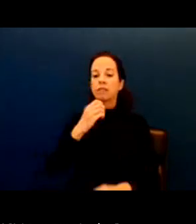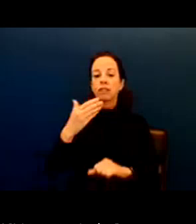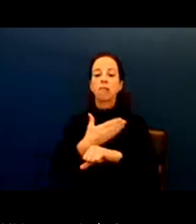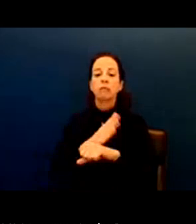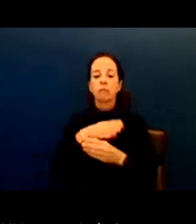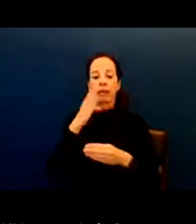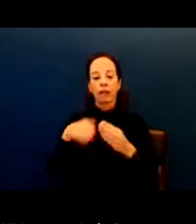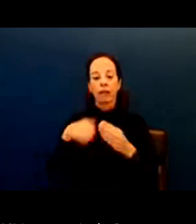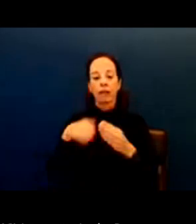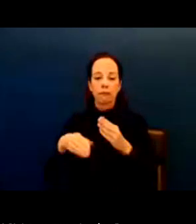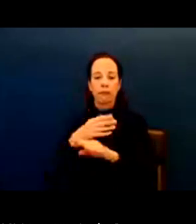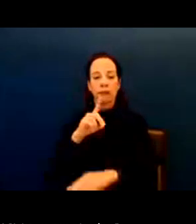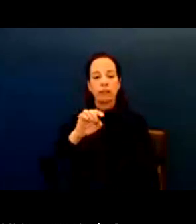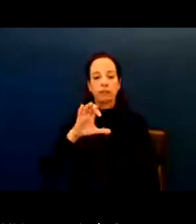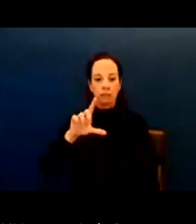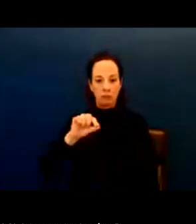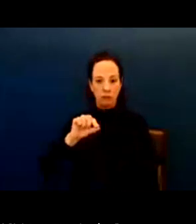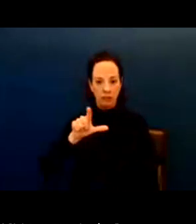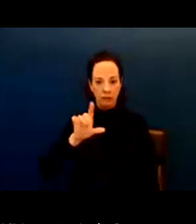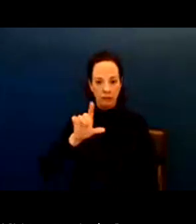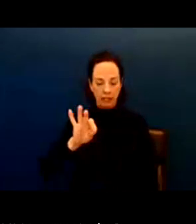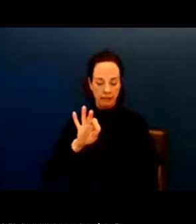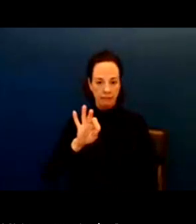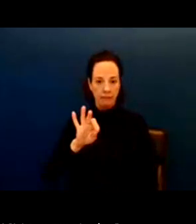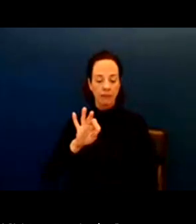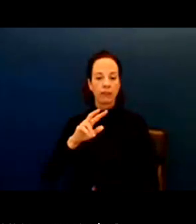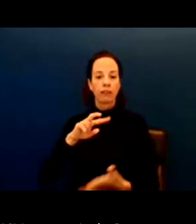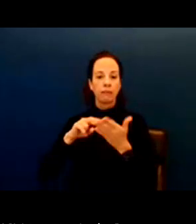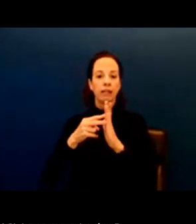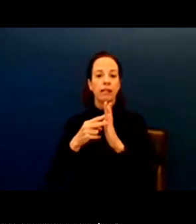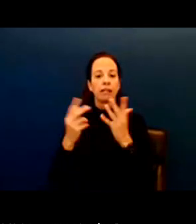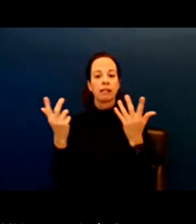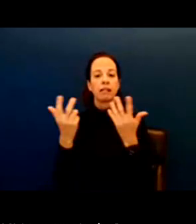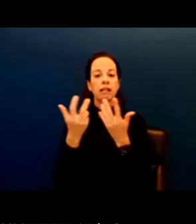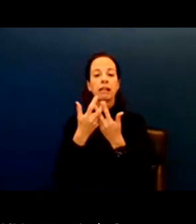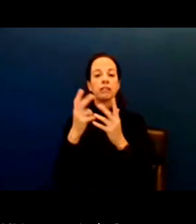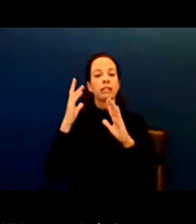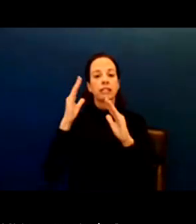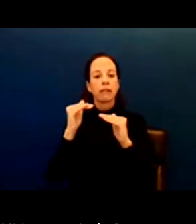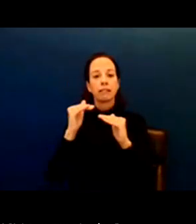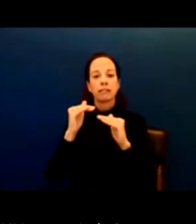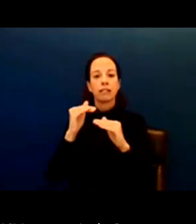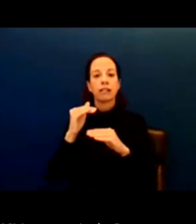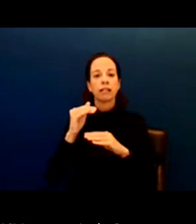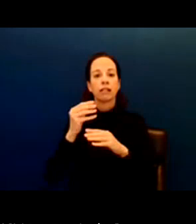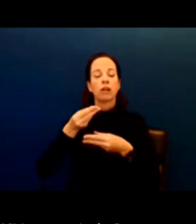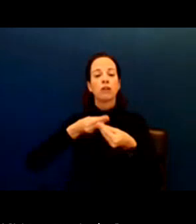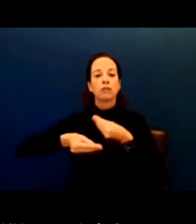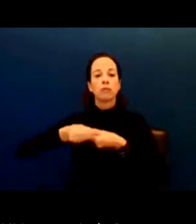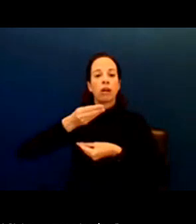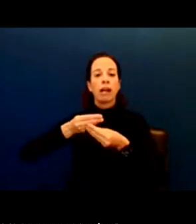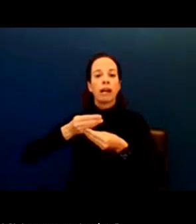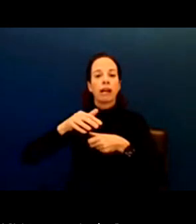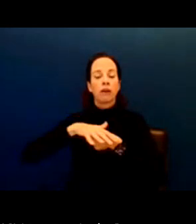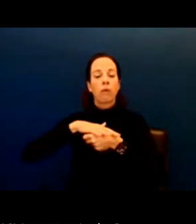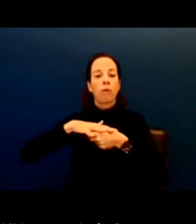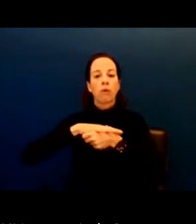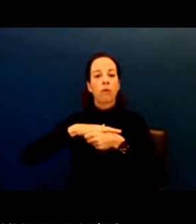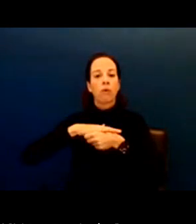completed by December 2029, which aligns with the expected Trade Corridor Enhancement Program completion date originally